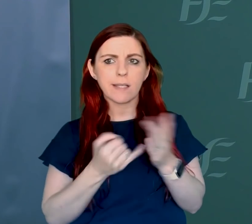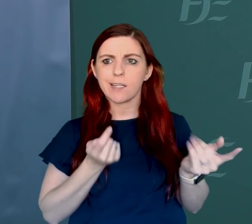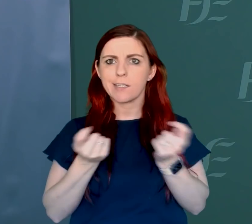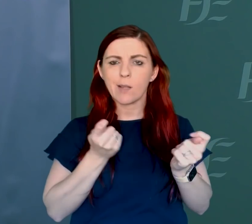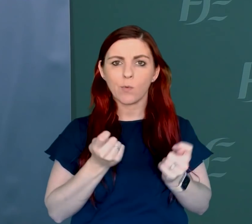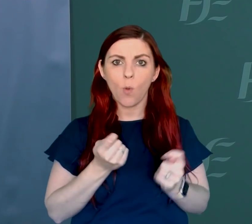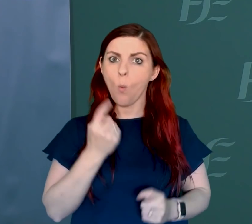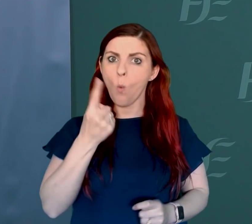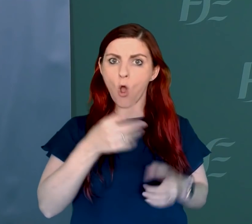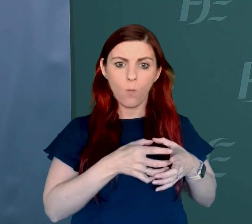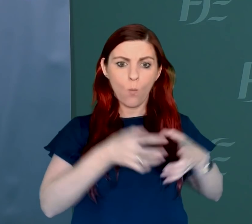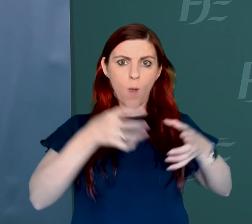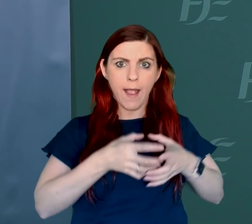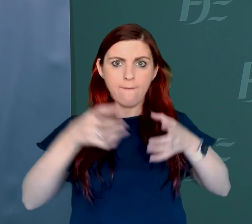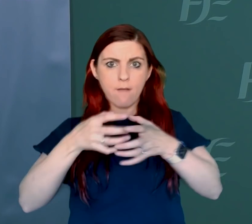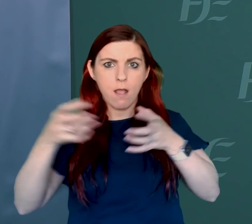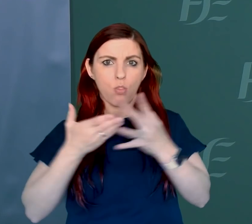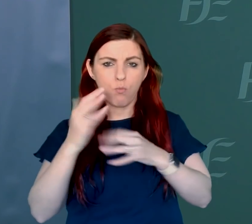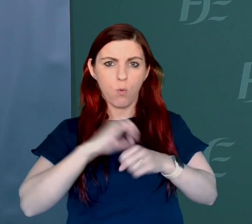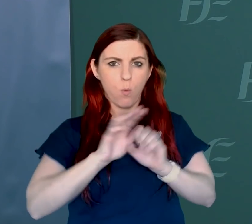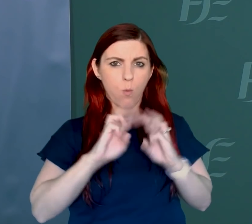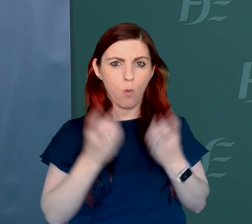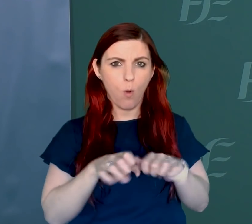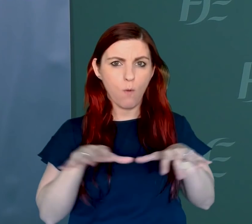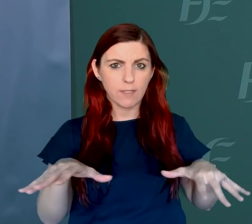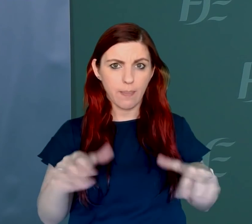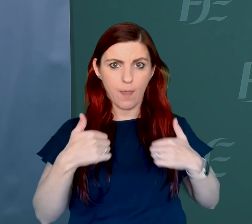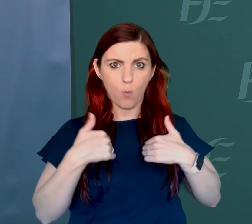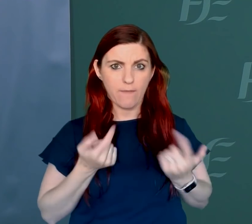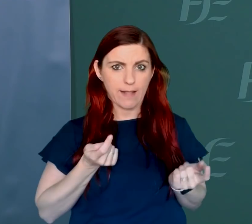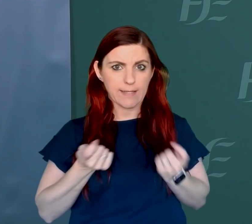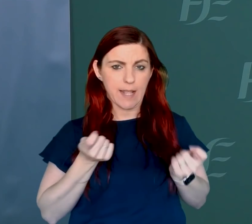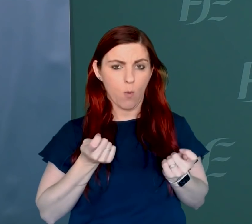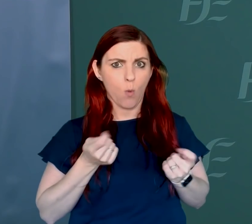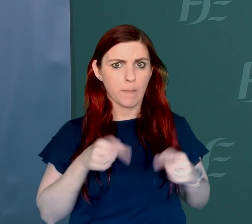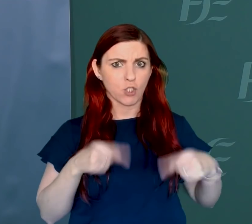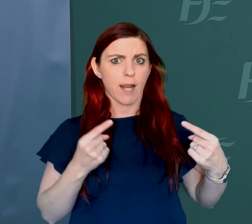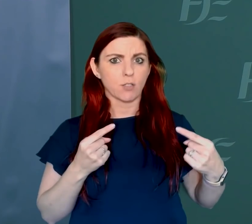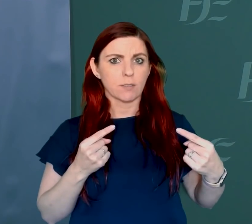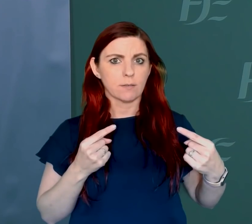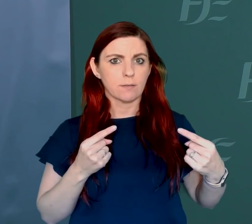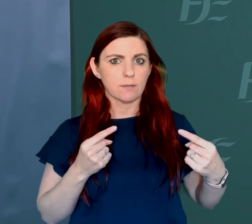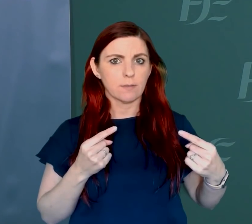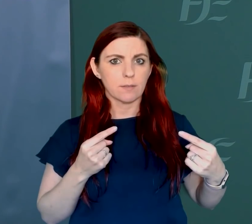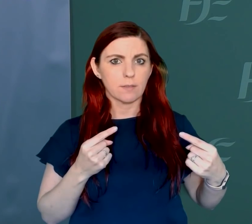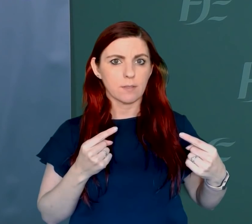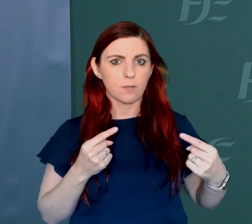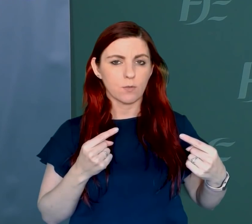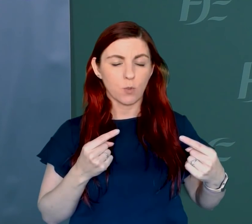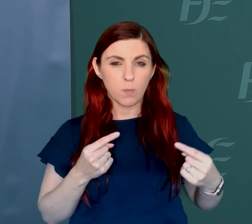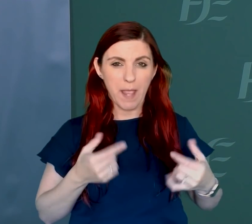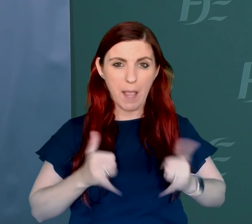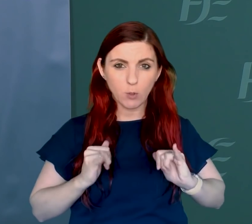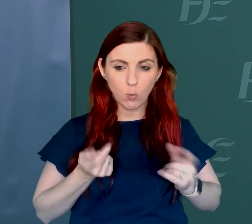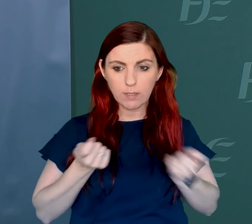the waves throughout COVID that we've had to deal with would be extremely challenged. But to have had to deal with